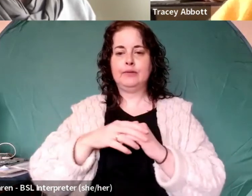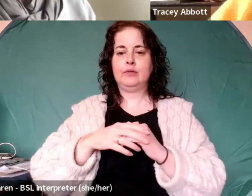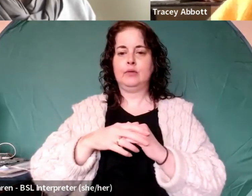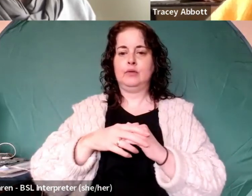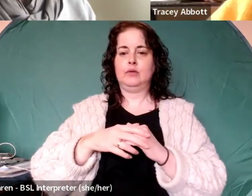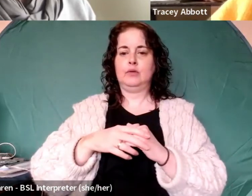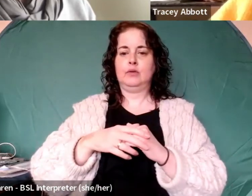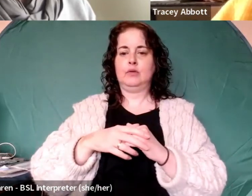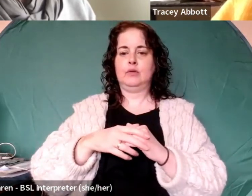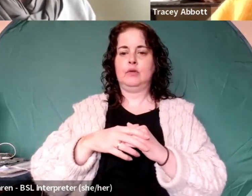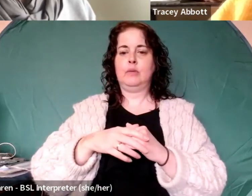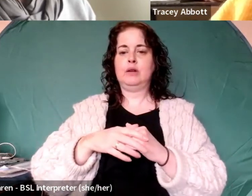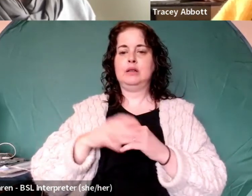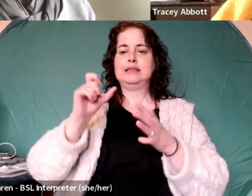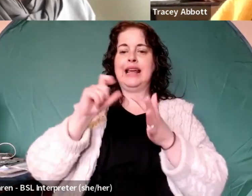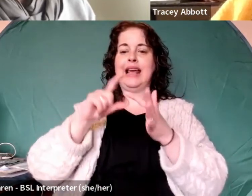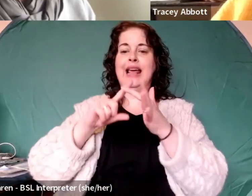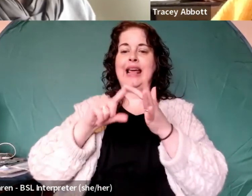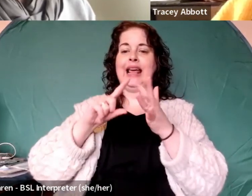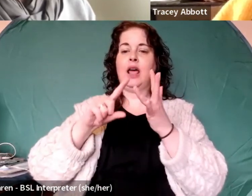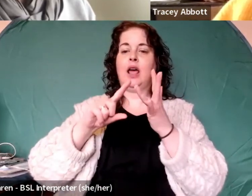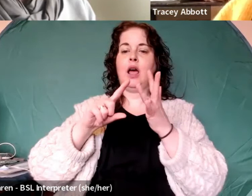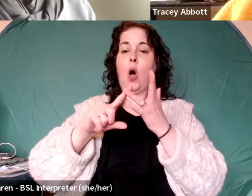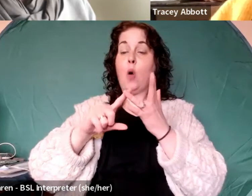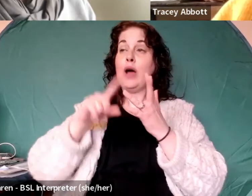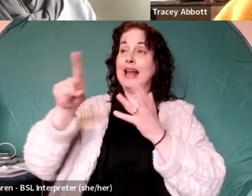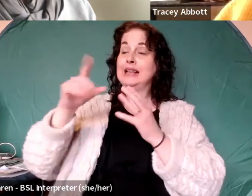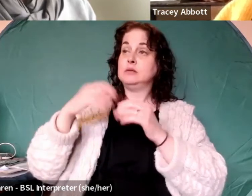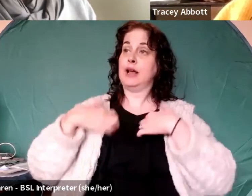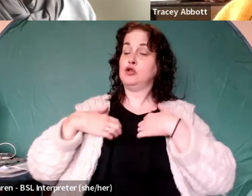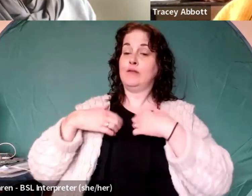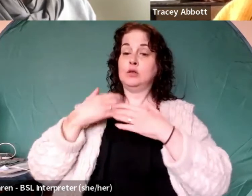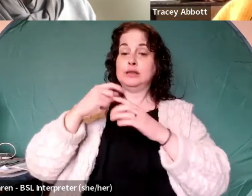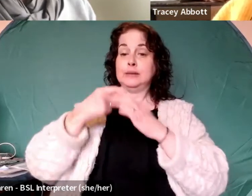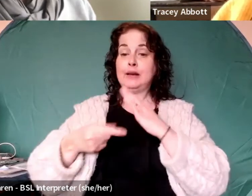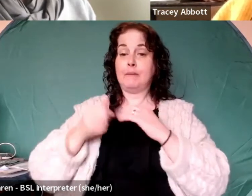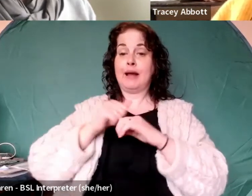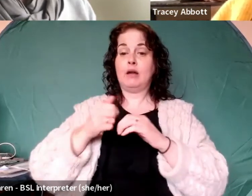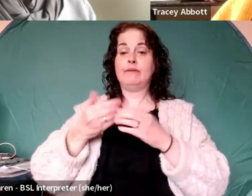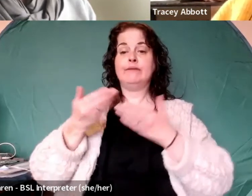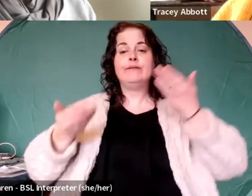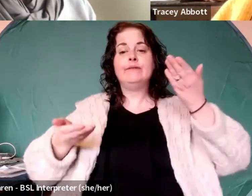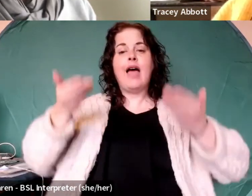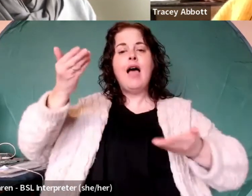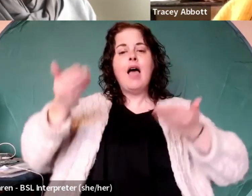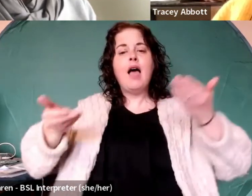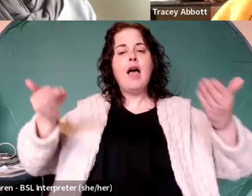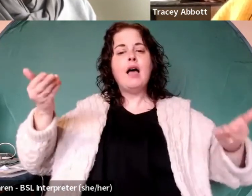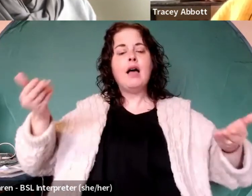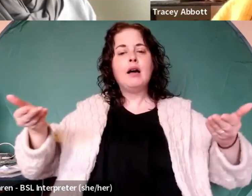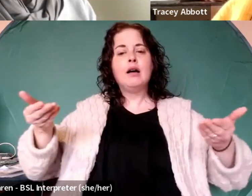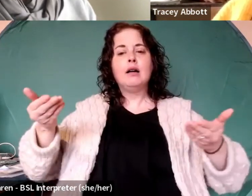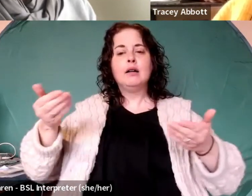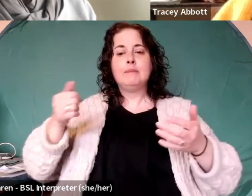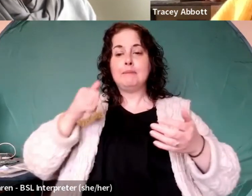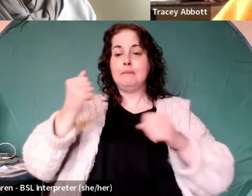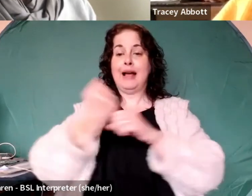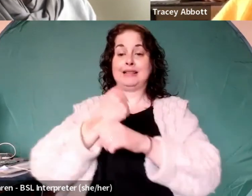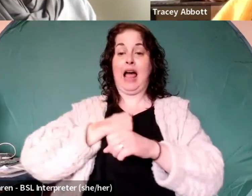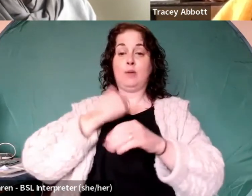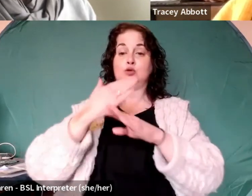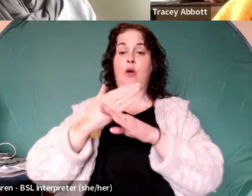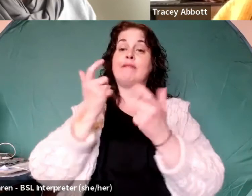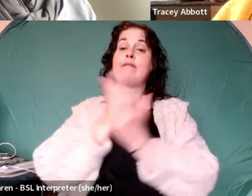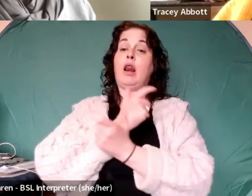driven by the CEO and his passion for disability and making it a fairer playing field. So again, it just makes our job